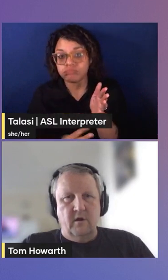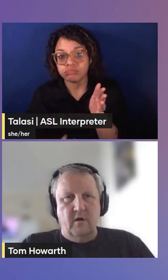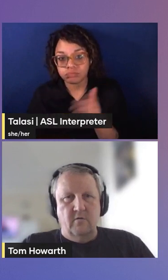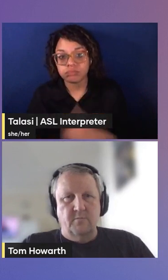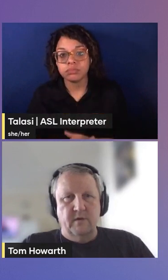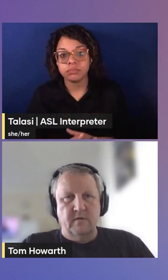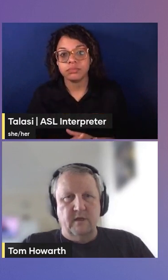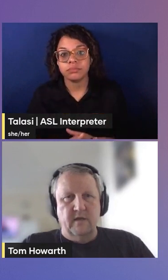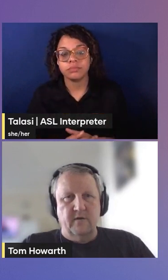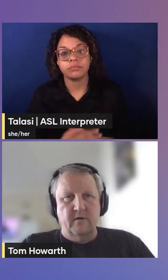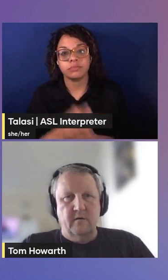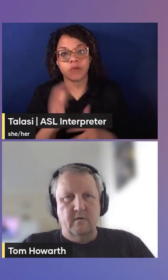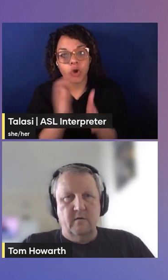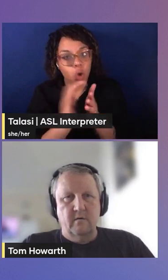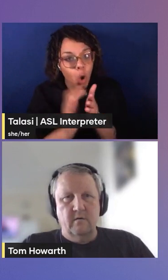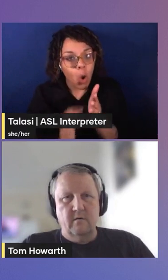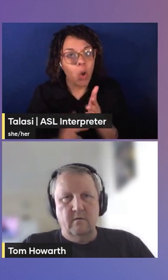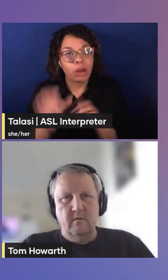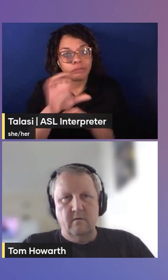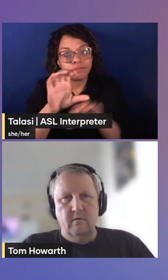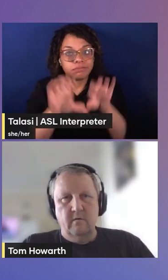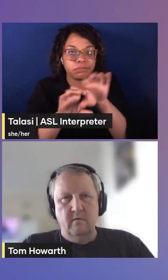all the code built together.